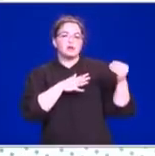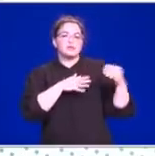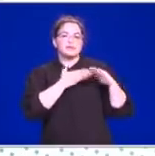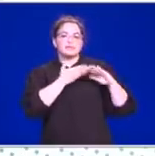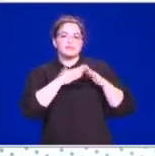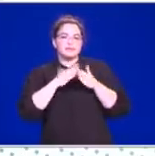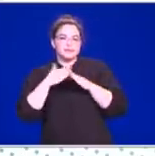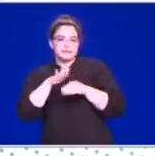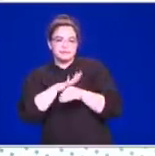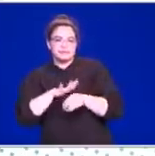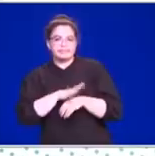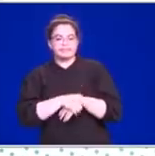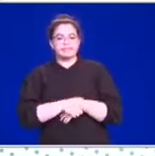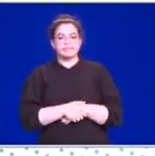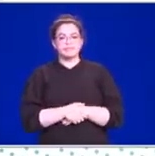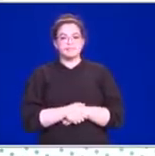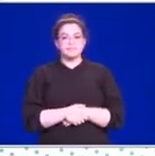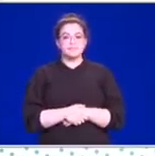areas.